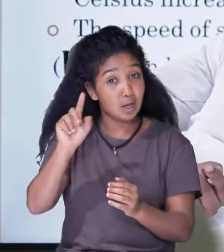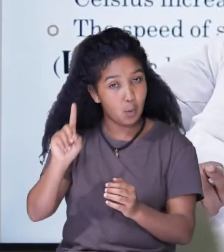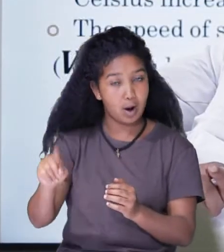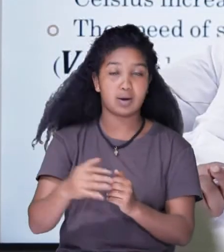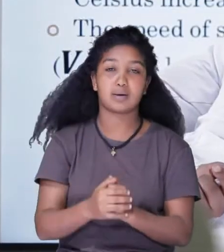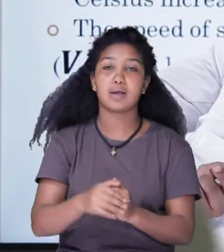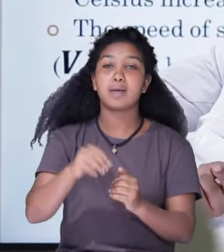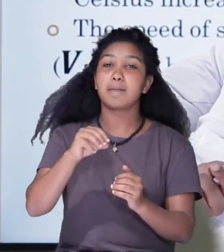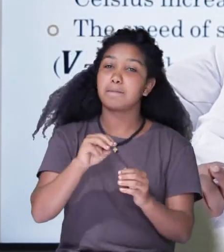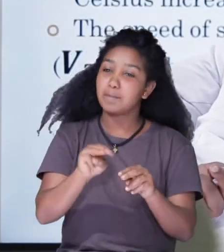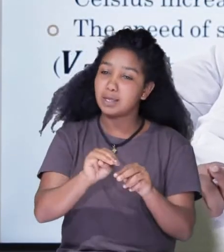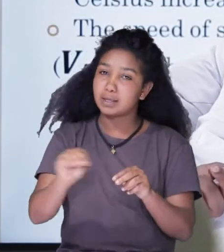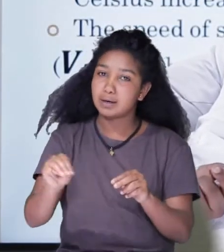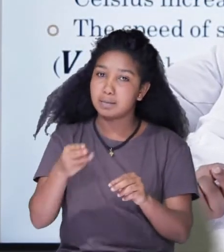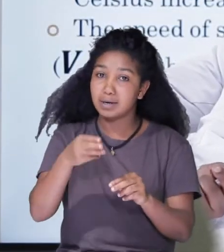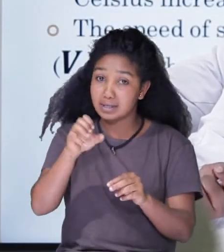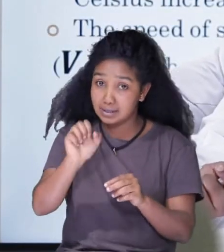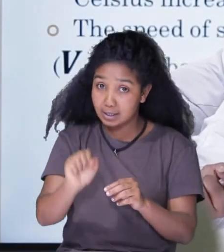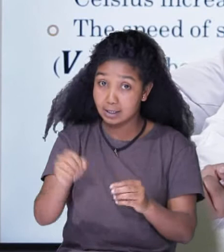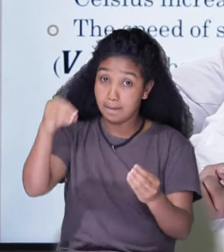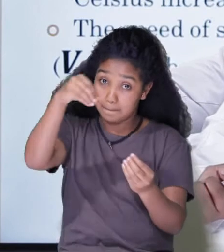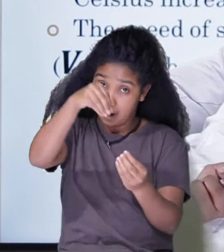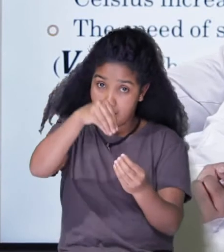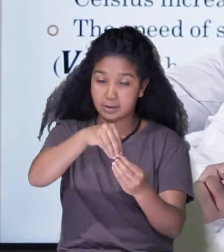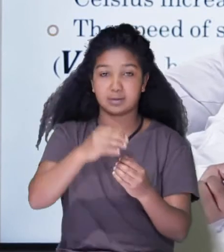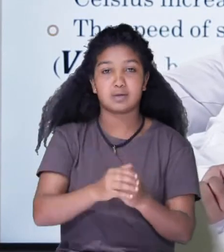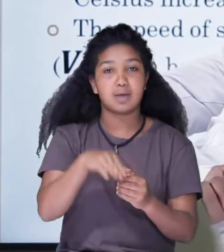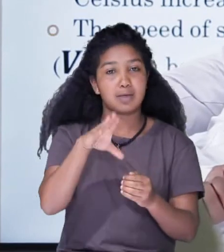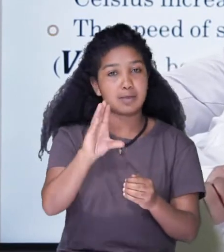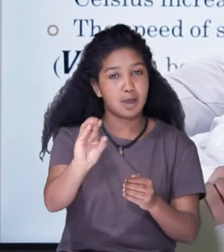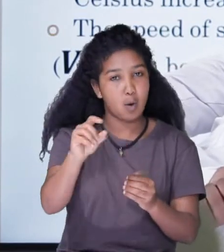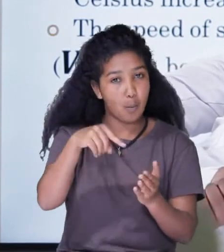331 meter per second plus